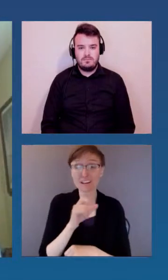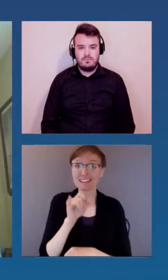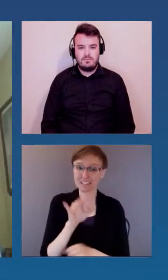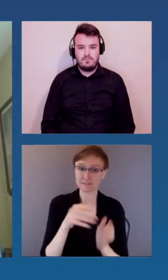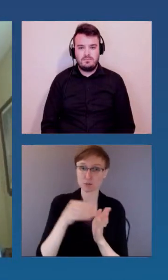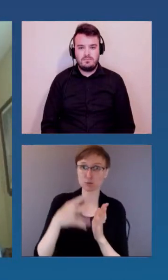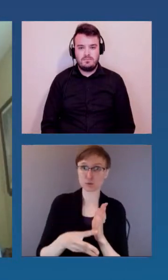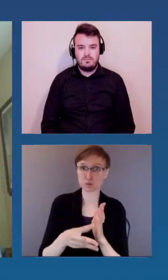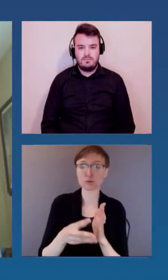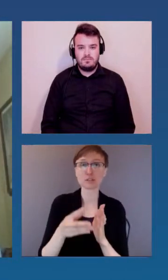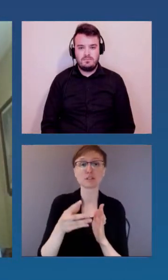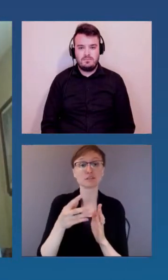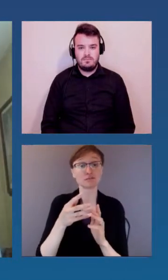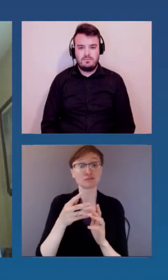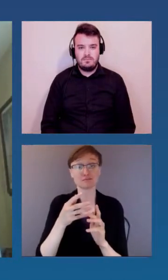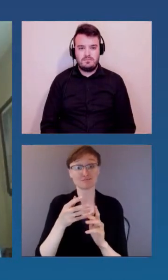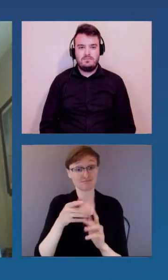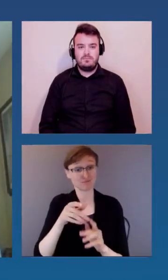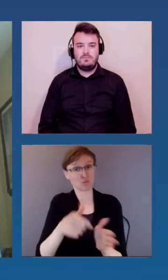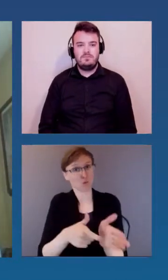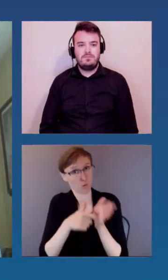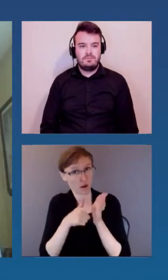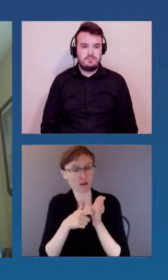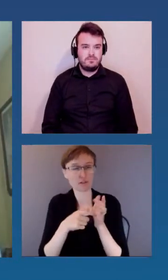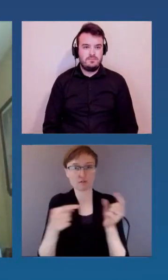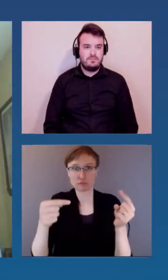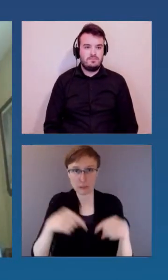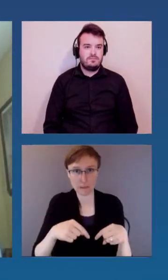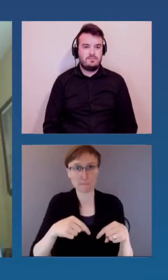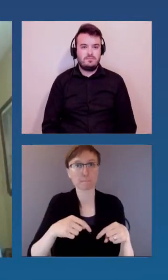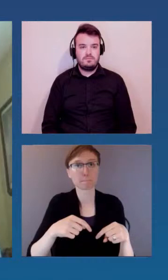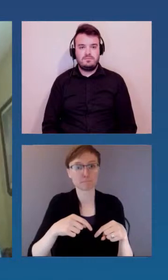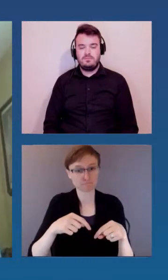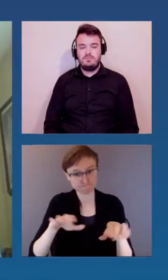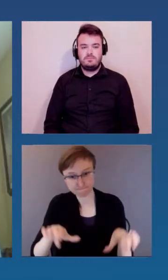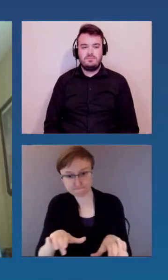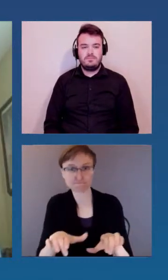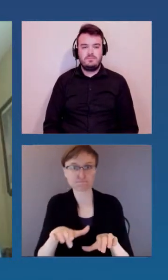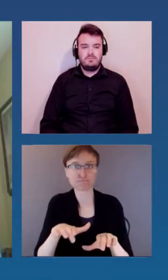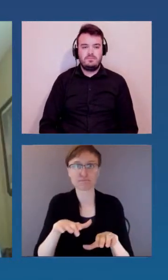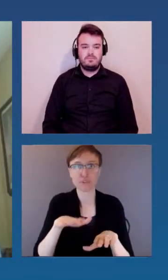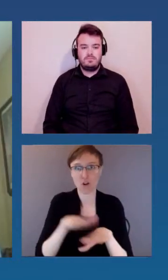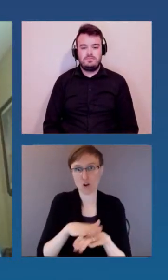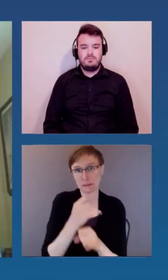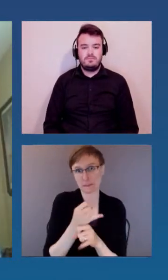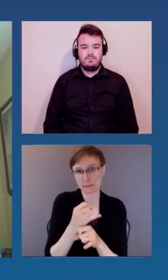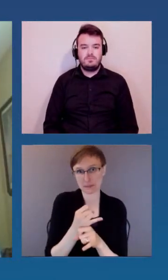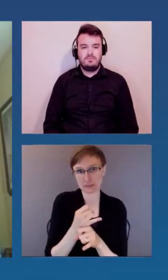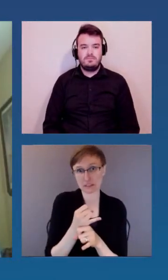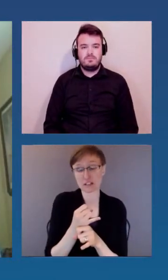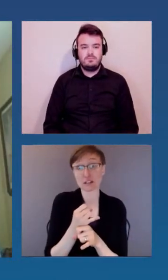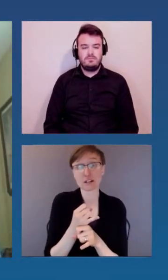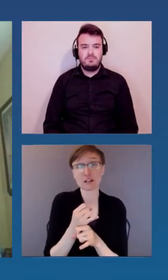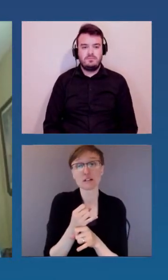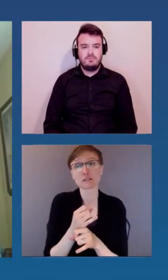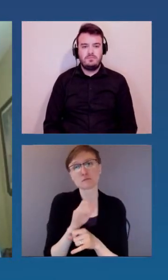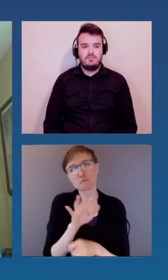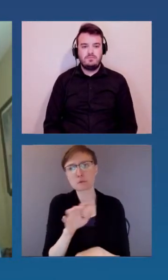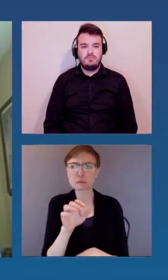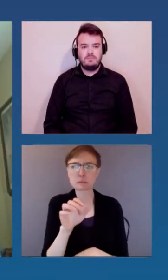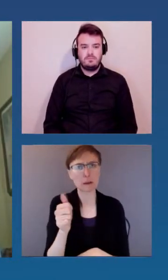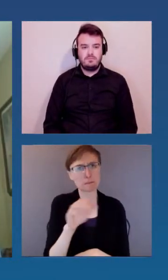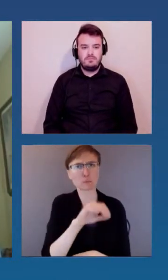friends, peers, mentors, but COVID-19 has changed the way we live our lives, and this year we must exercise caution in all of our